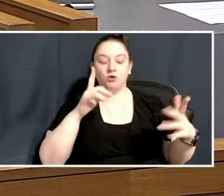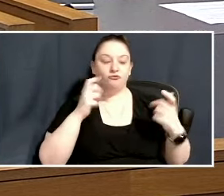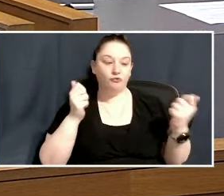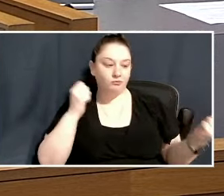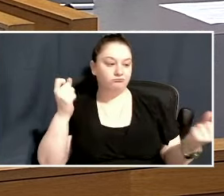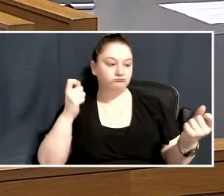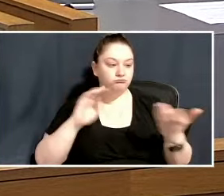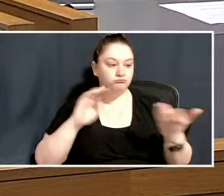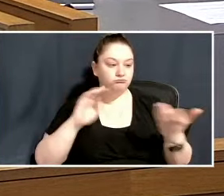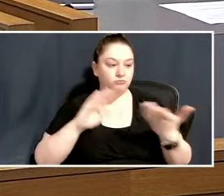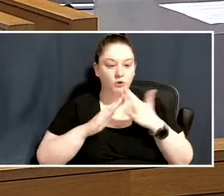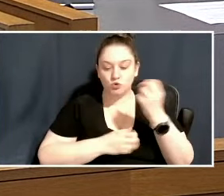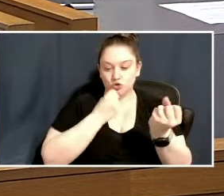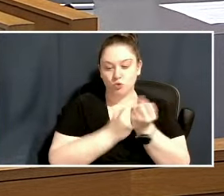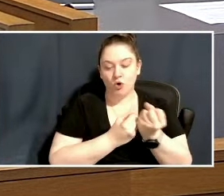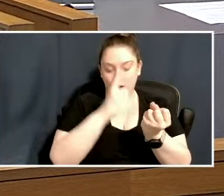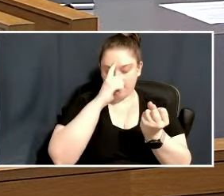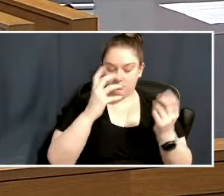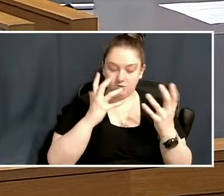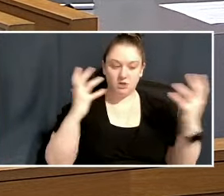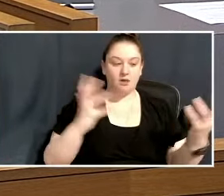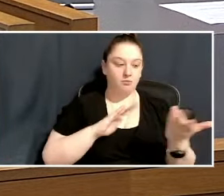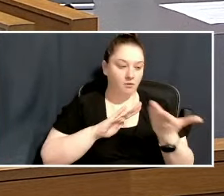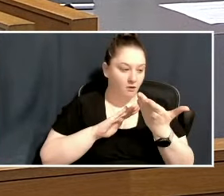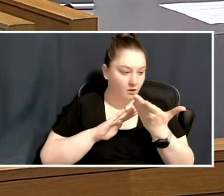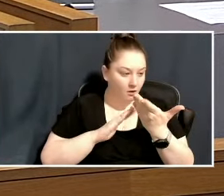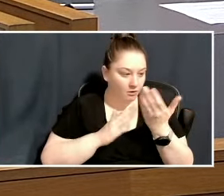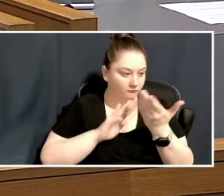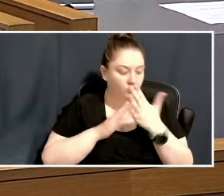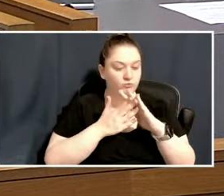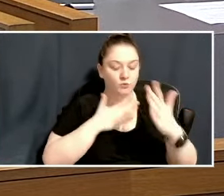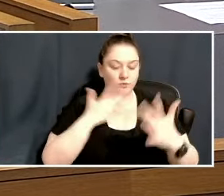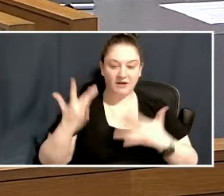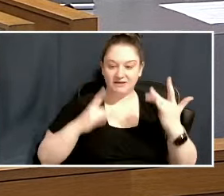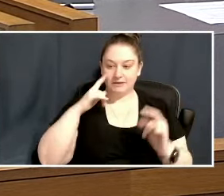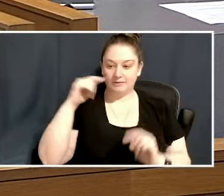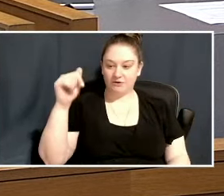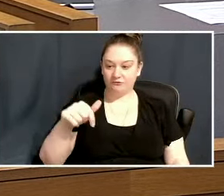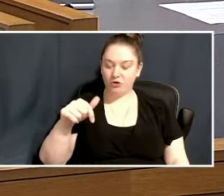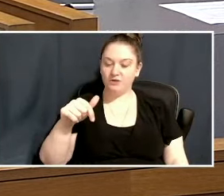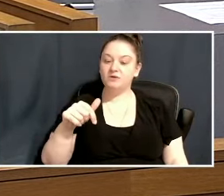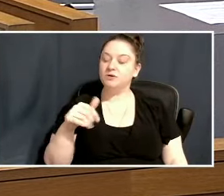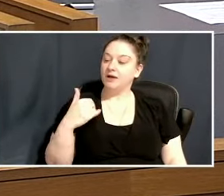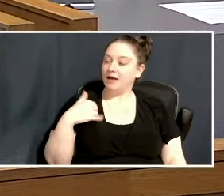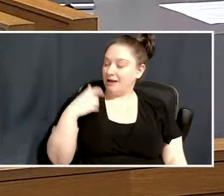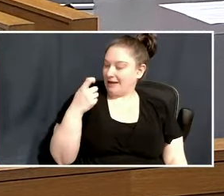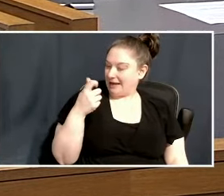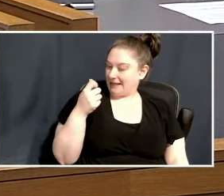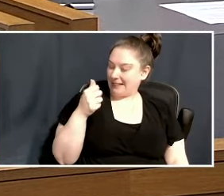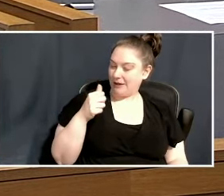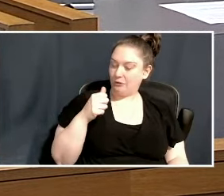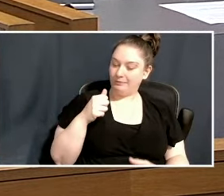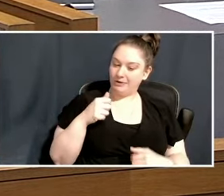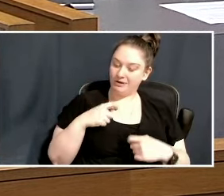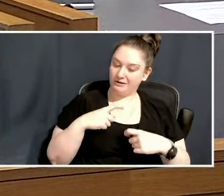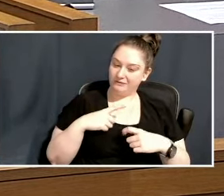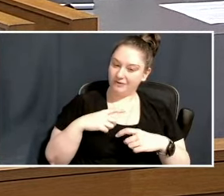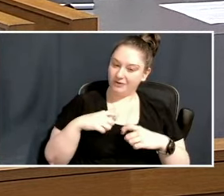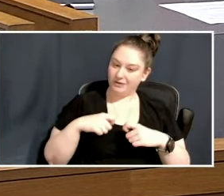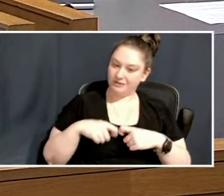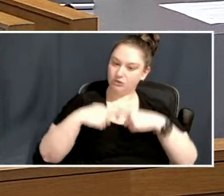excitement in the community for this, and I was really grateful to be a part of it. We did have a little hiccup that you might read about in the paper on the return